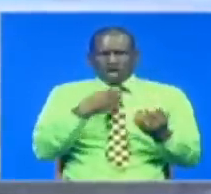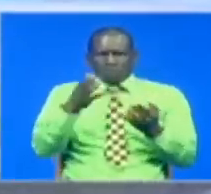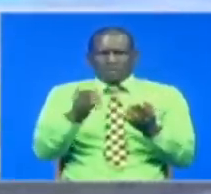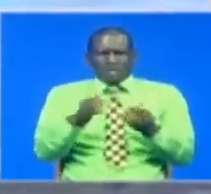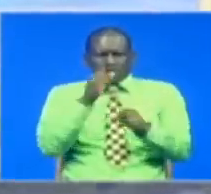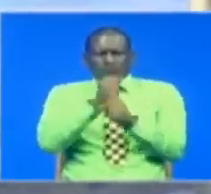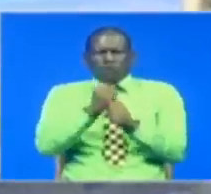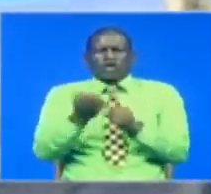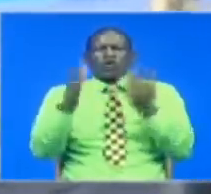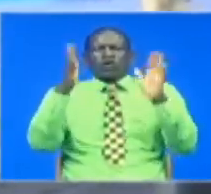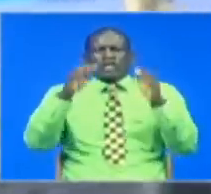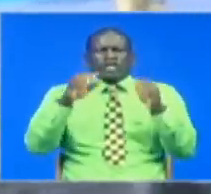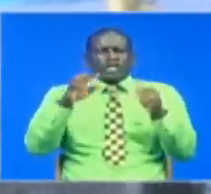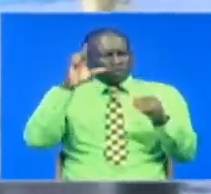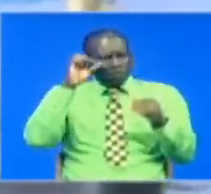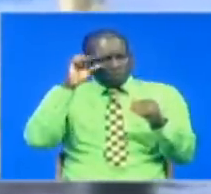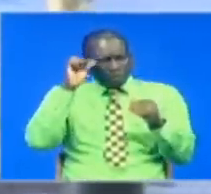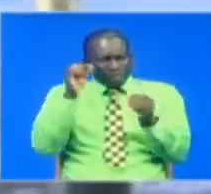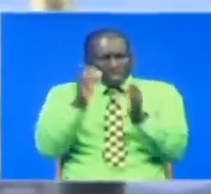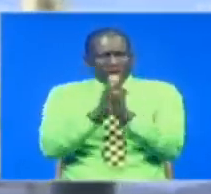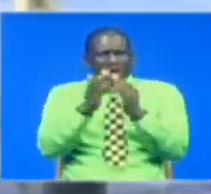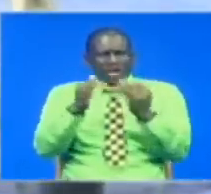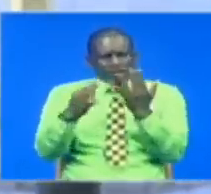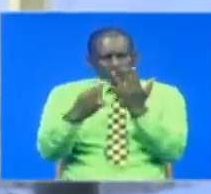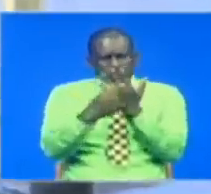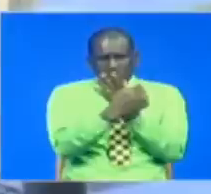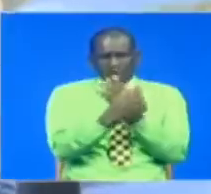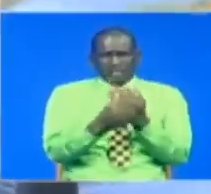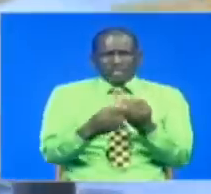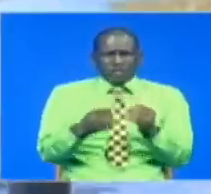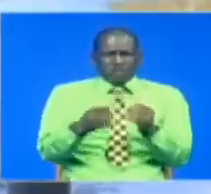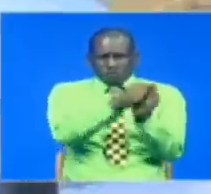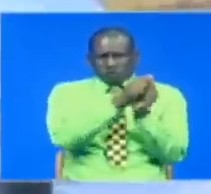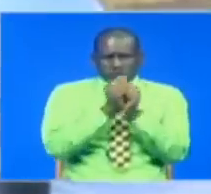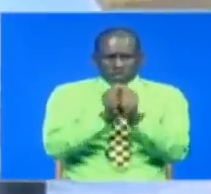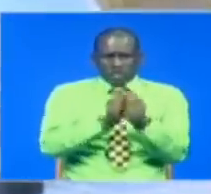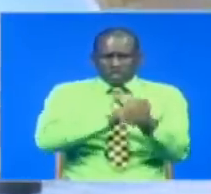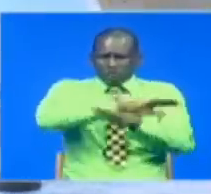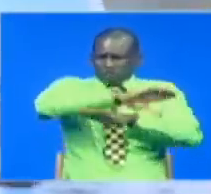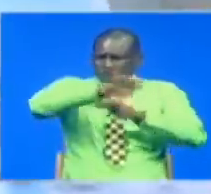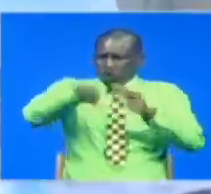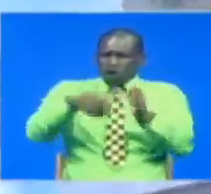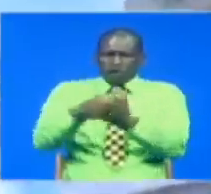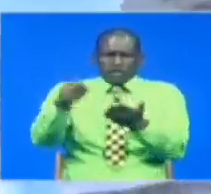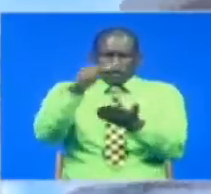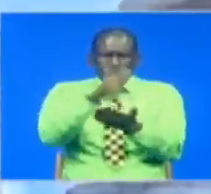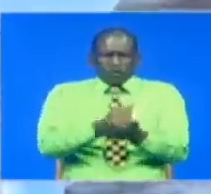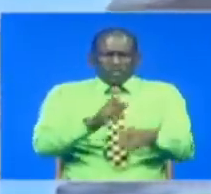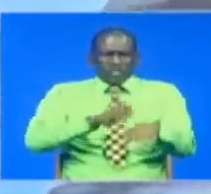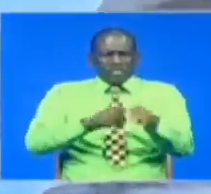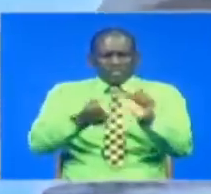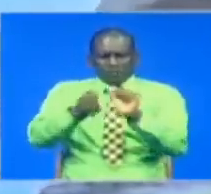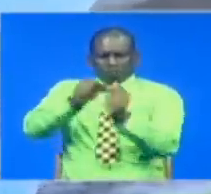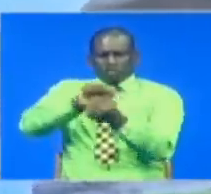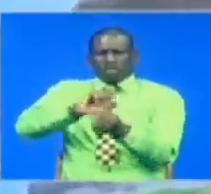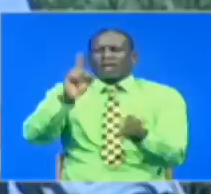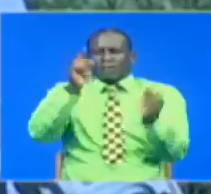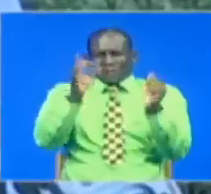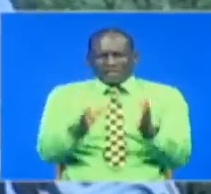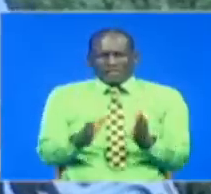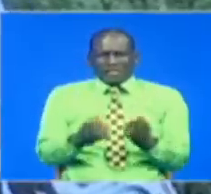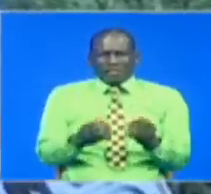working holiday at the coast, and it seems he carried with him the entire office. Time to reshuffle the cabinet